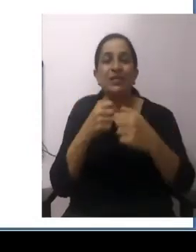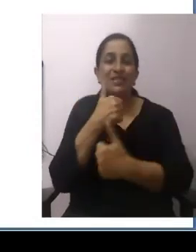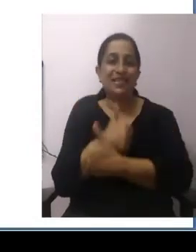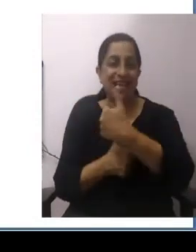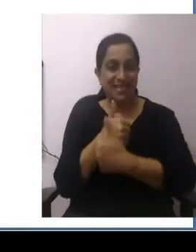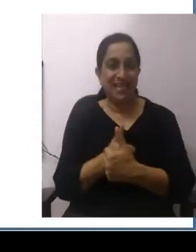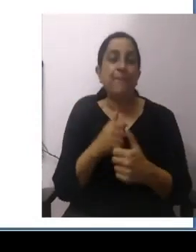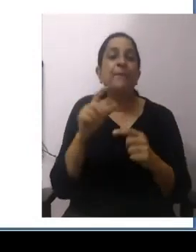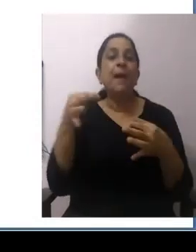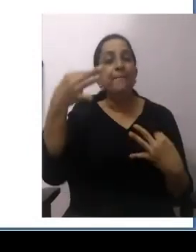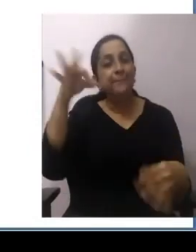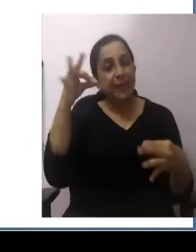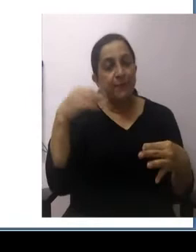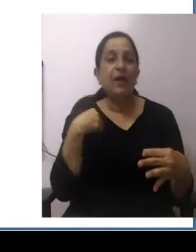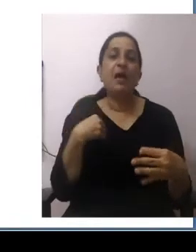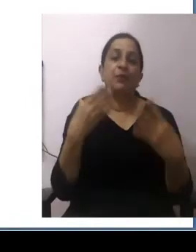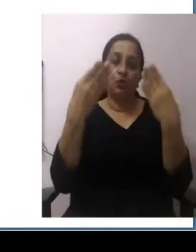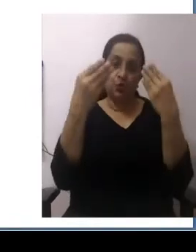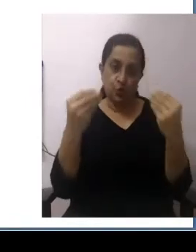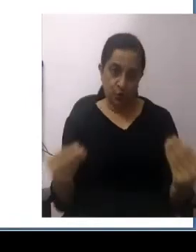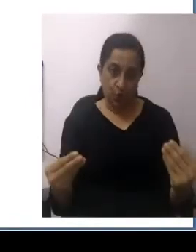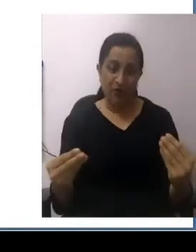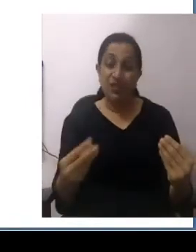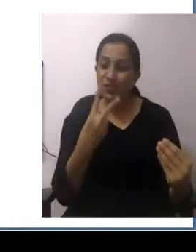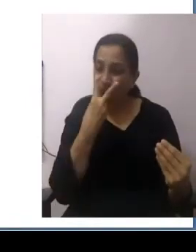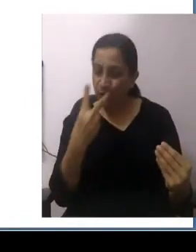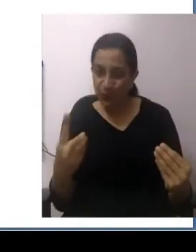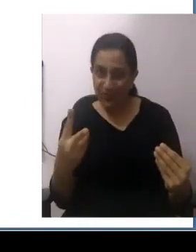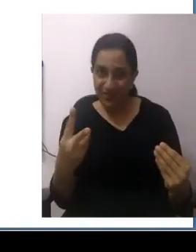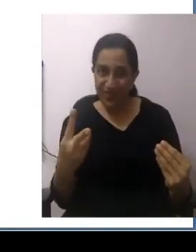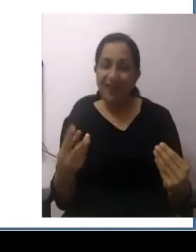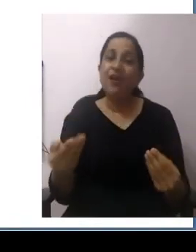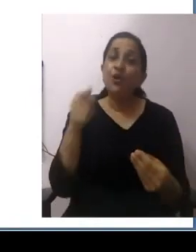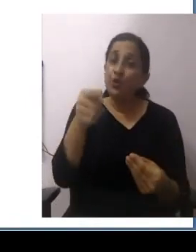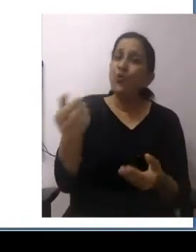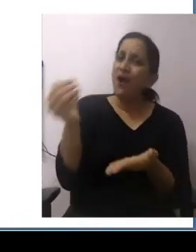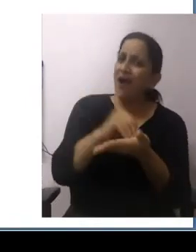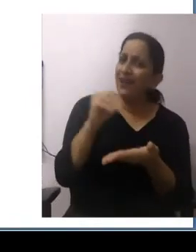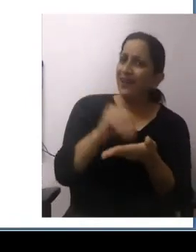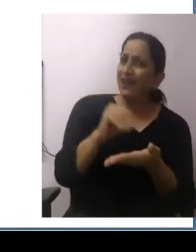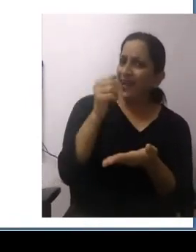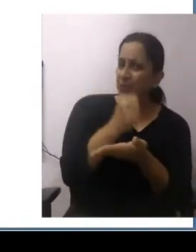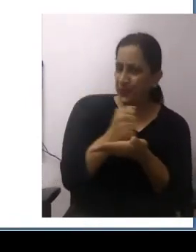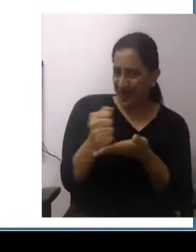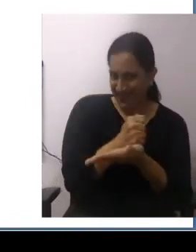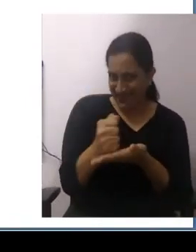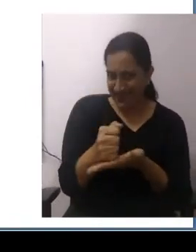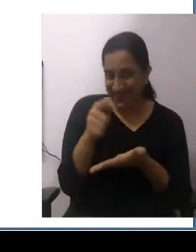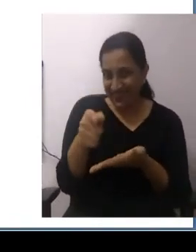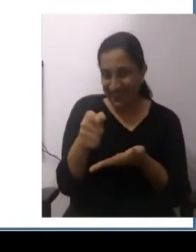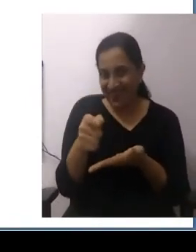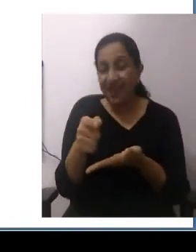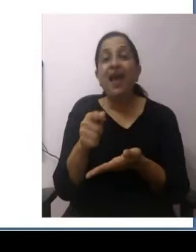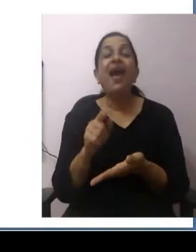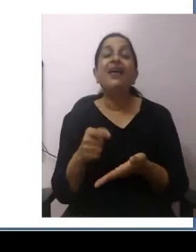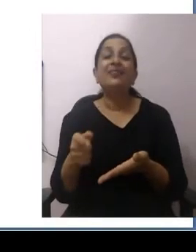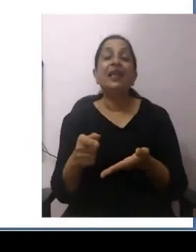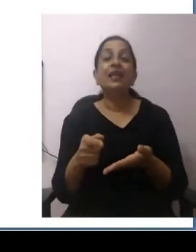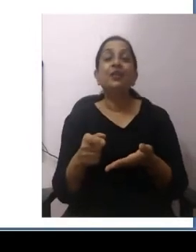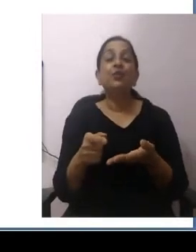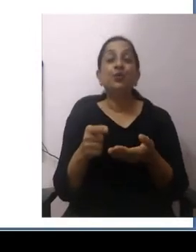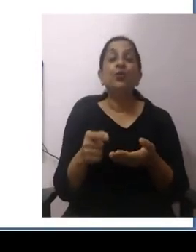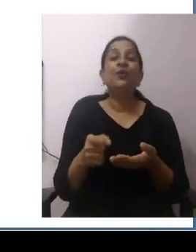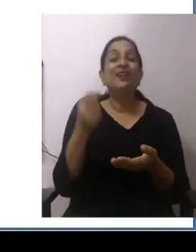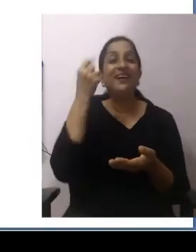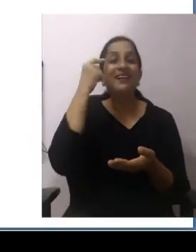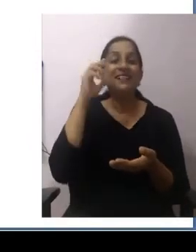2019, May 2019 paper entirely. So you can take a look at it. Repeatedly you write the same thing